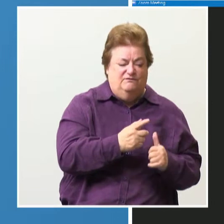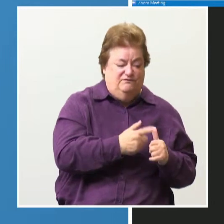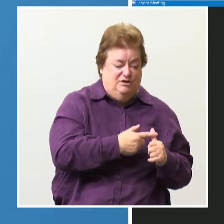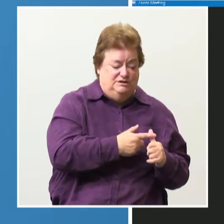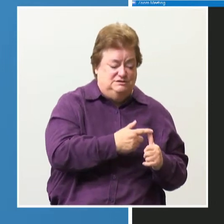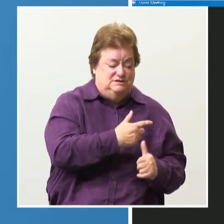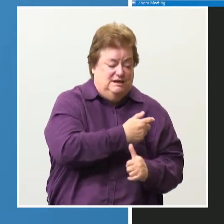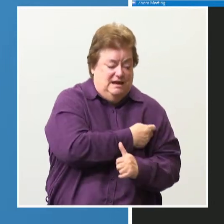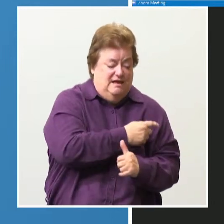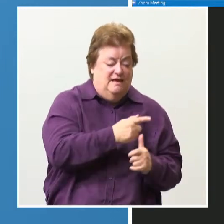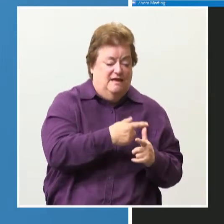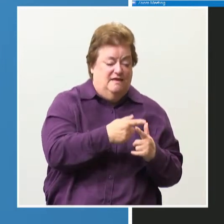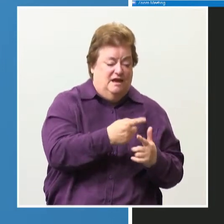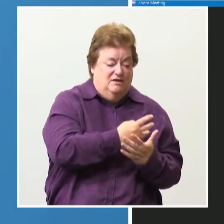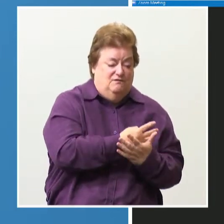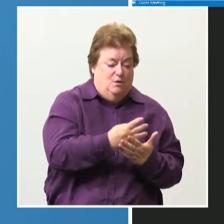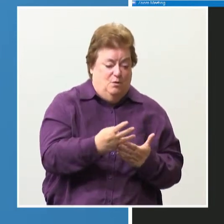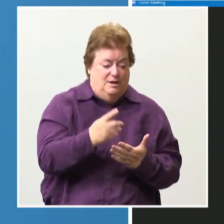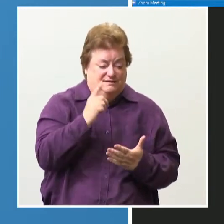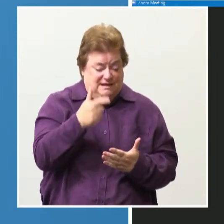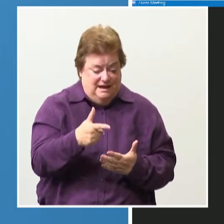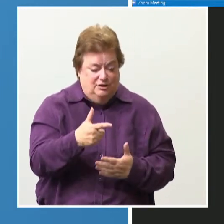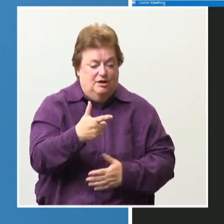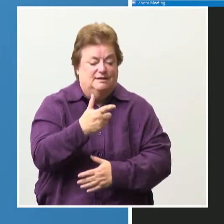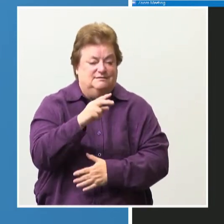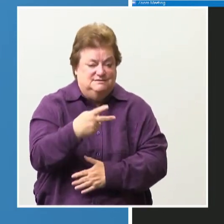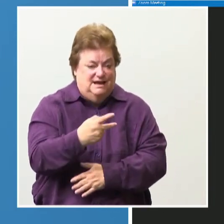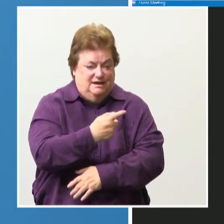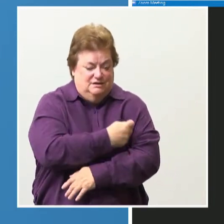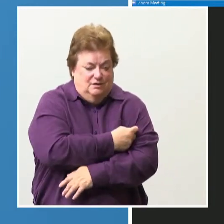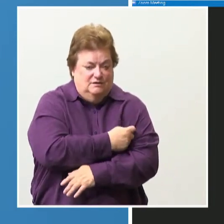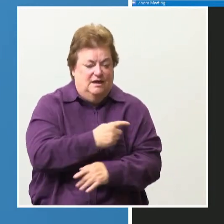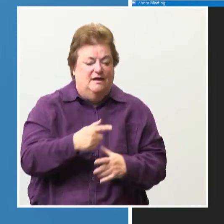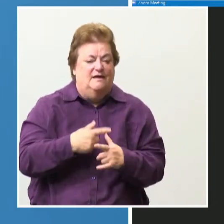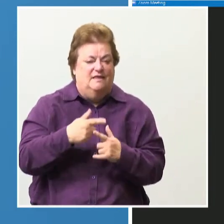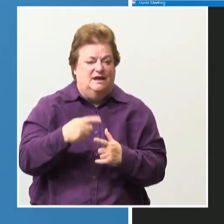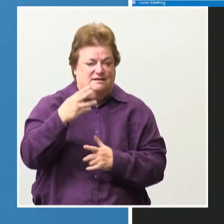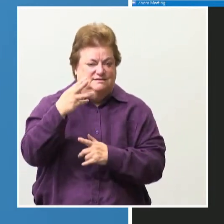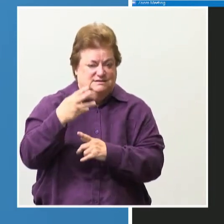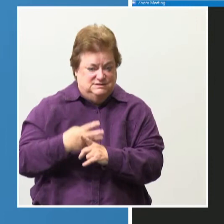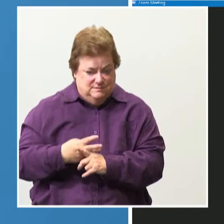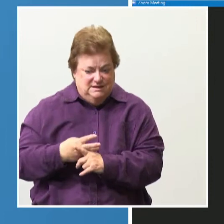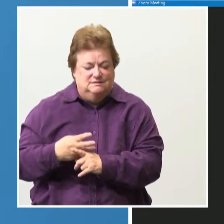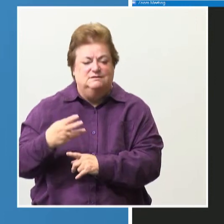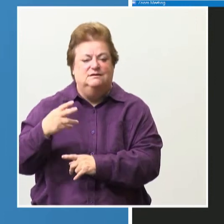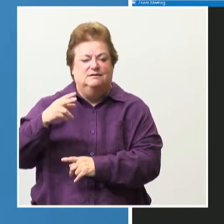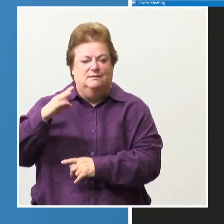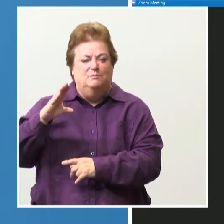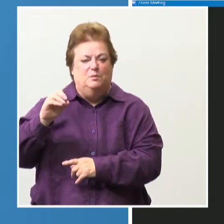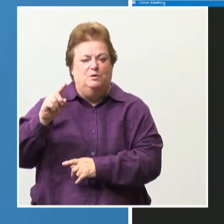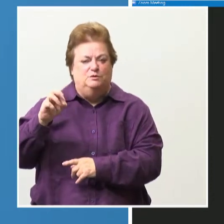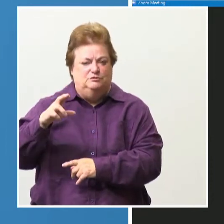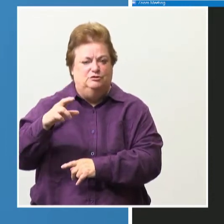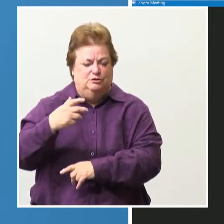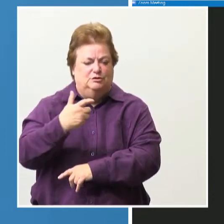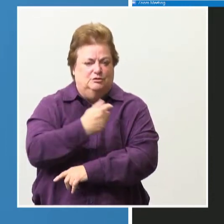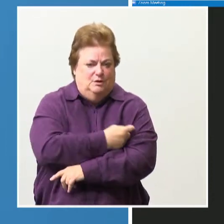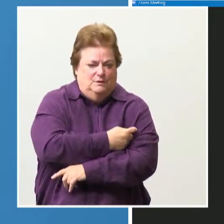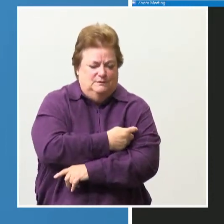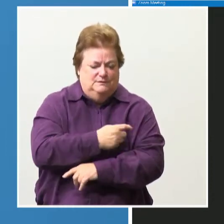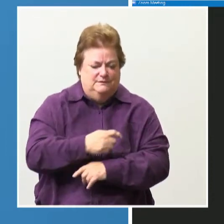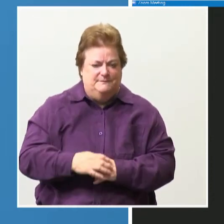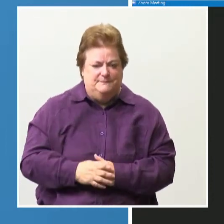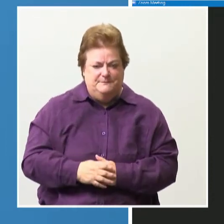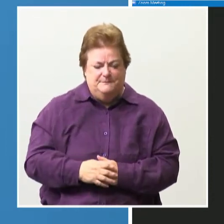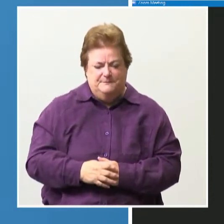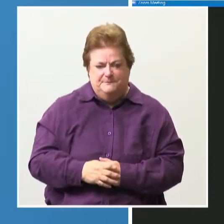dose, and then the booster dose should be given 6 months after the second dose